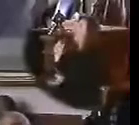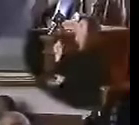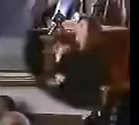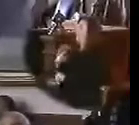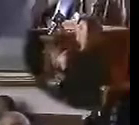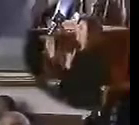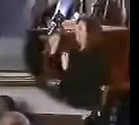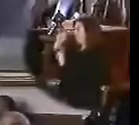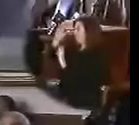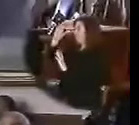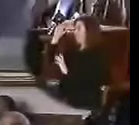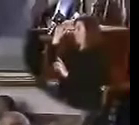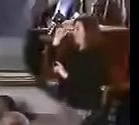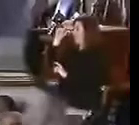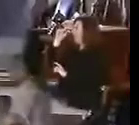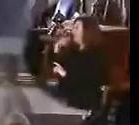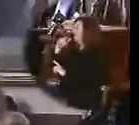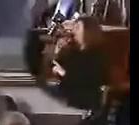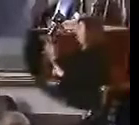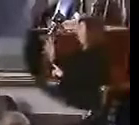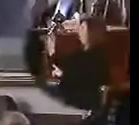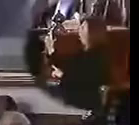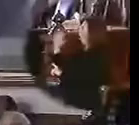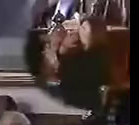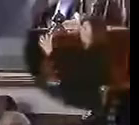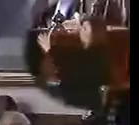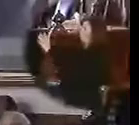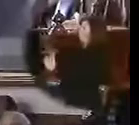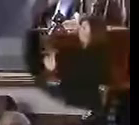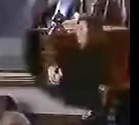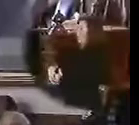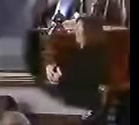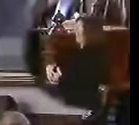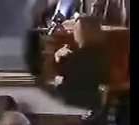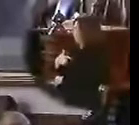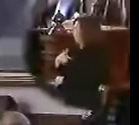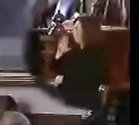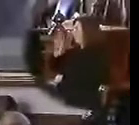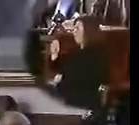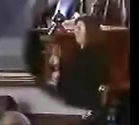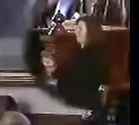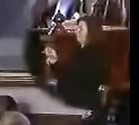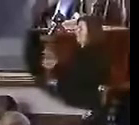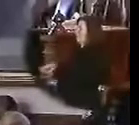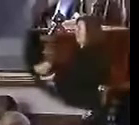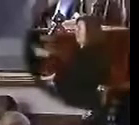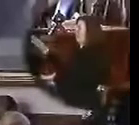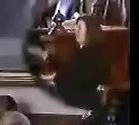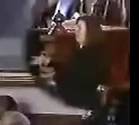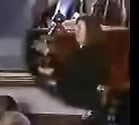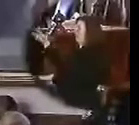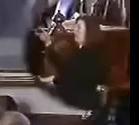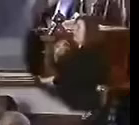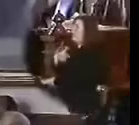said, "This wall will come down, and we will be the city shining on a hill." We know what's going